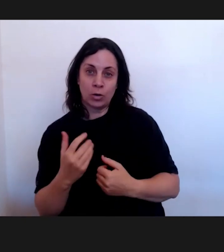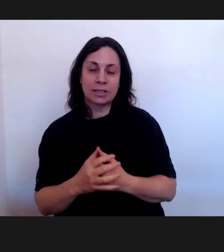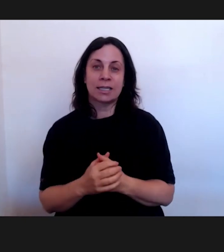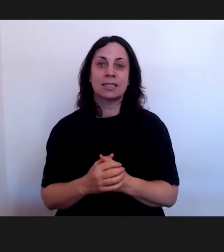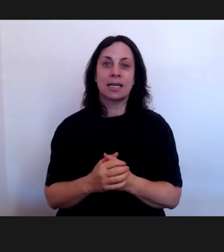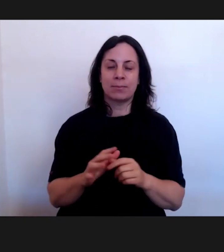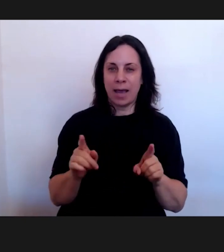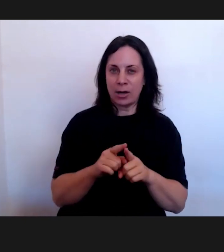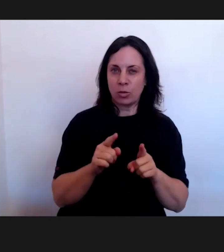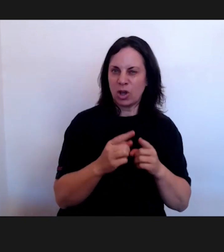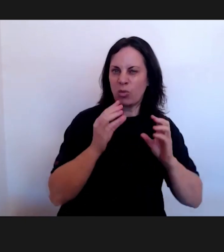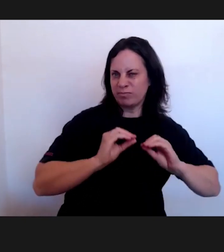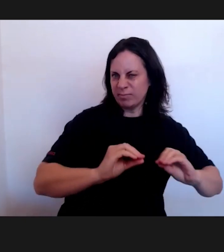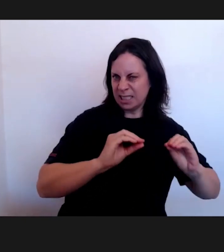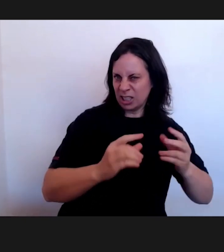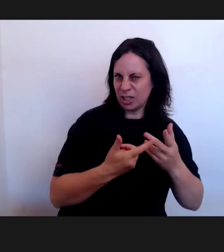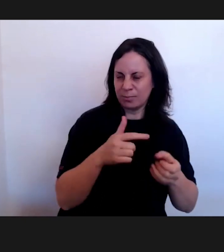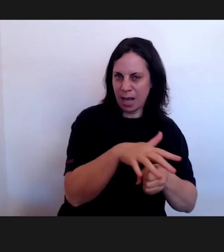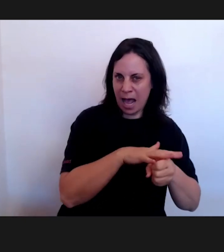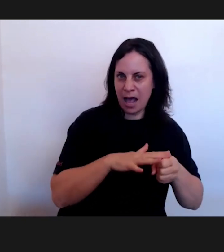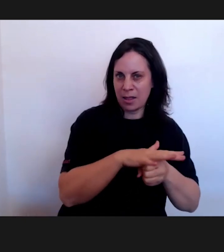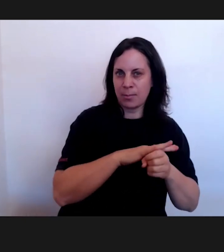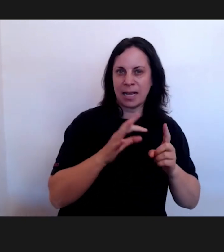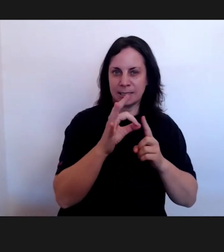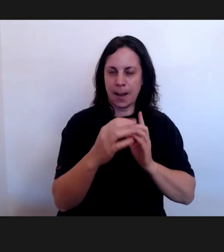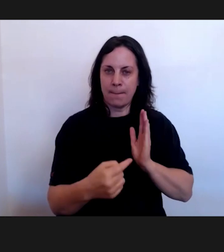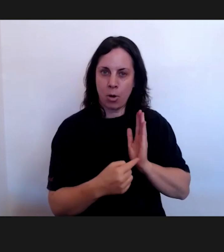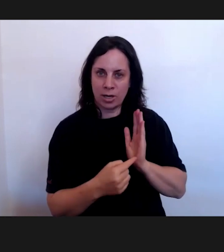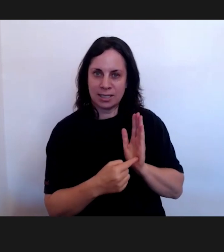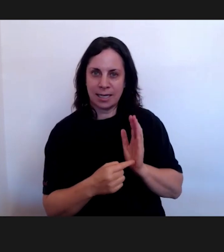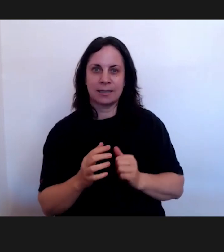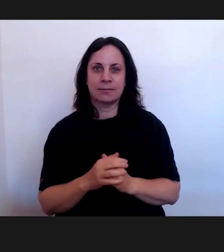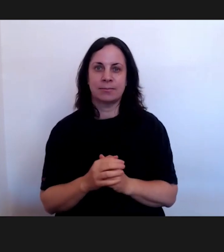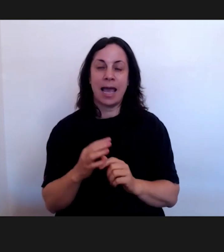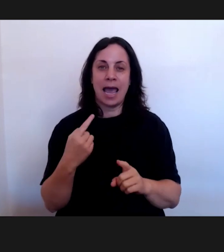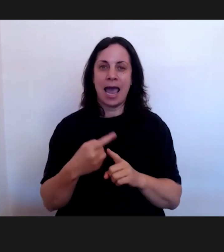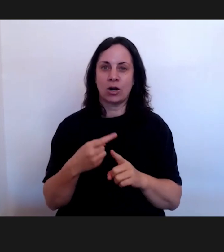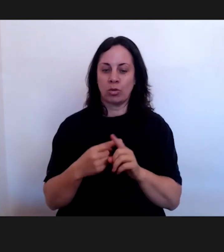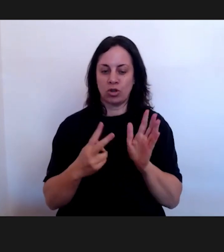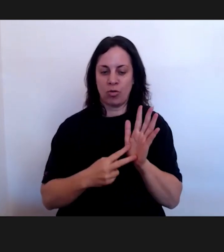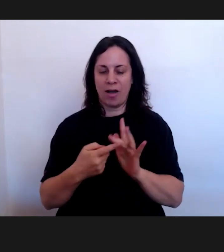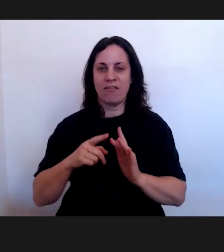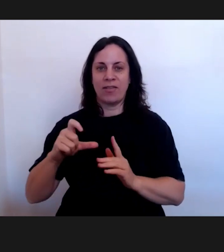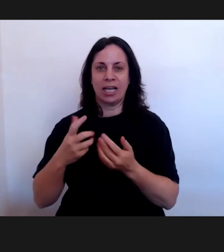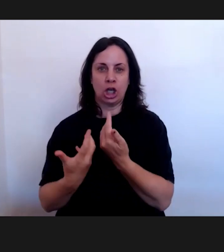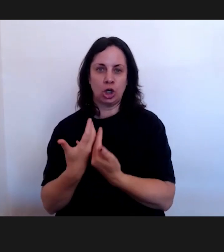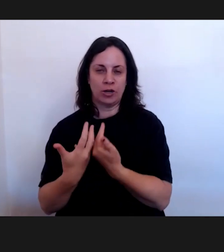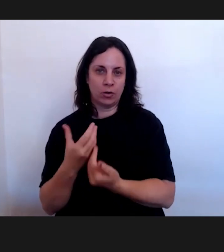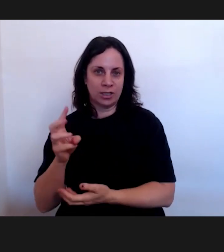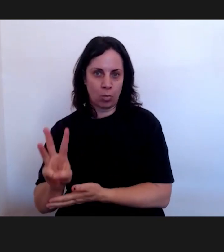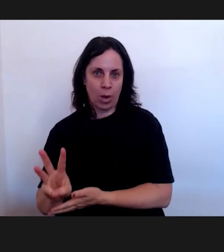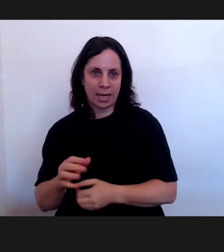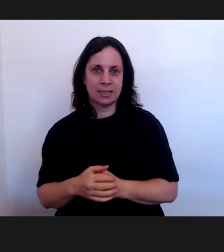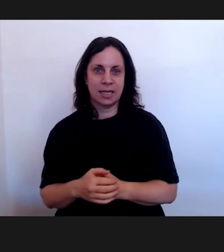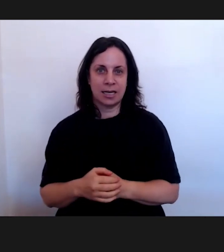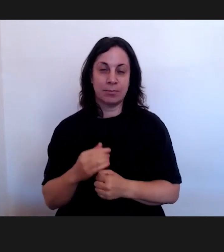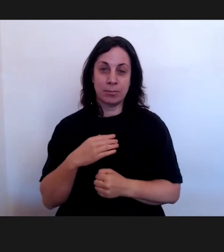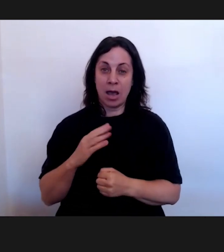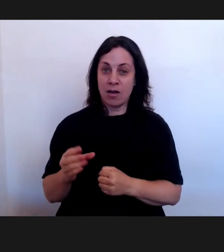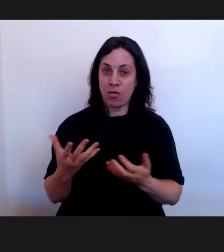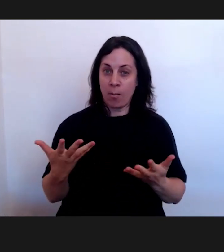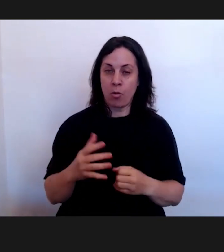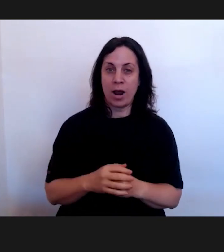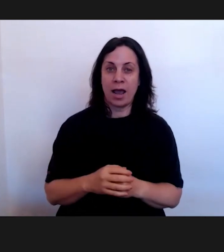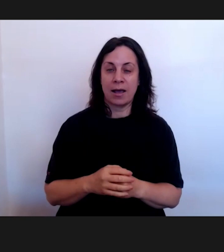Welltech and at a Polytechnic and Victoria University before. Originally from Pakistan and